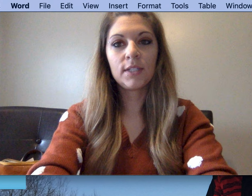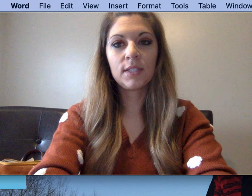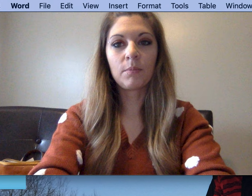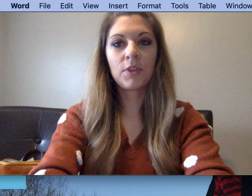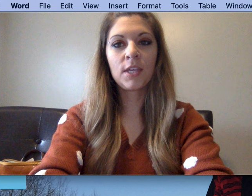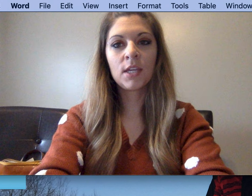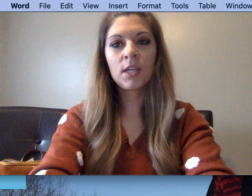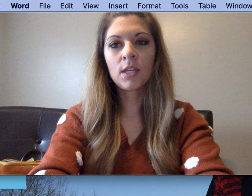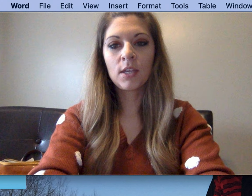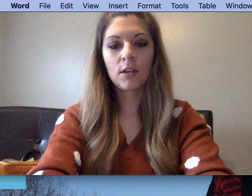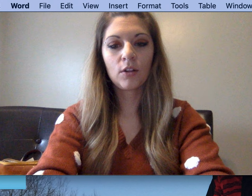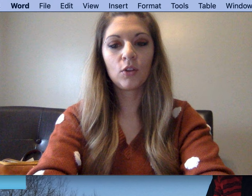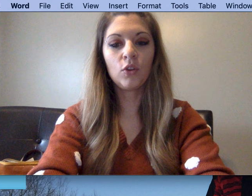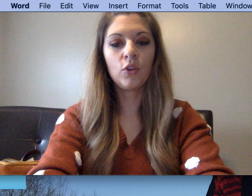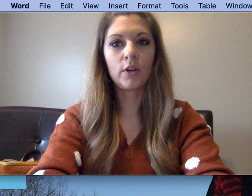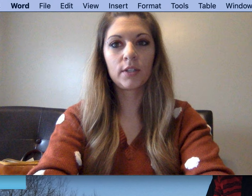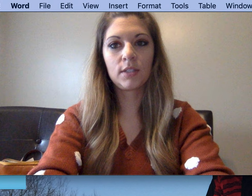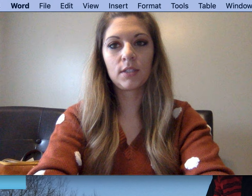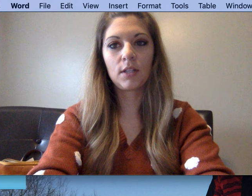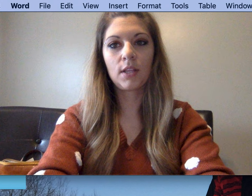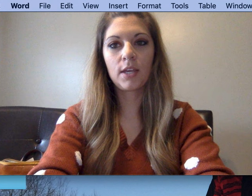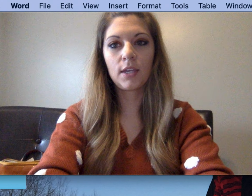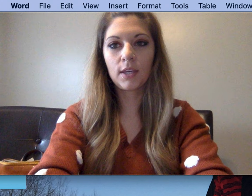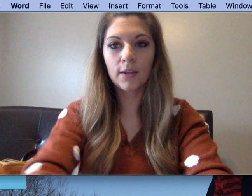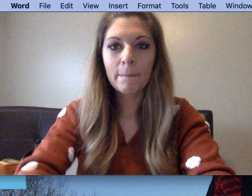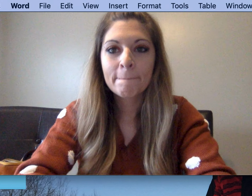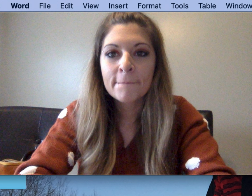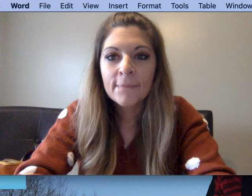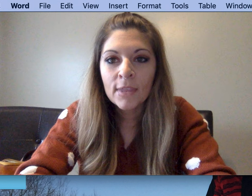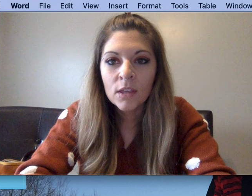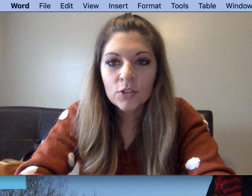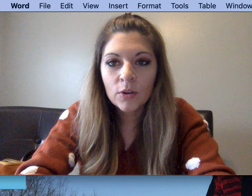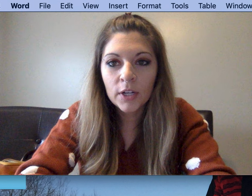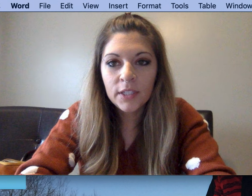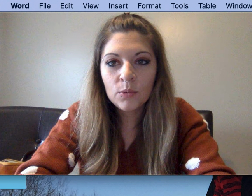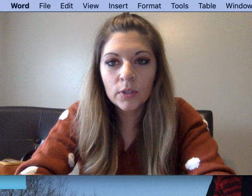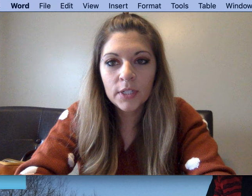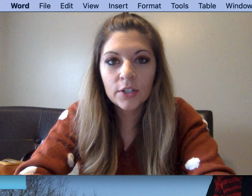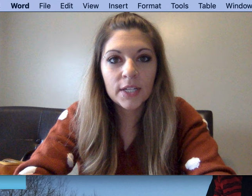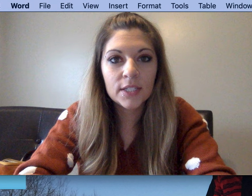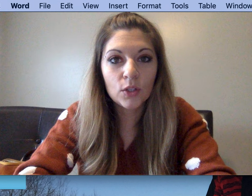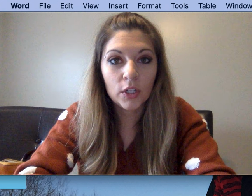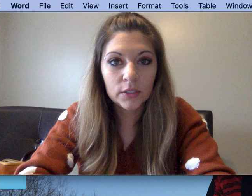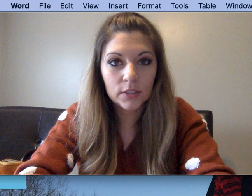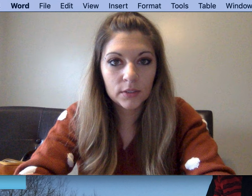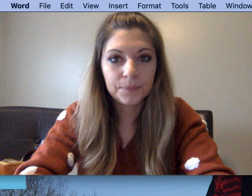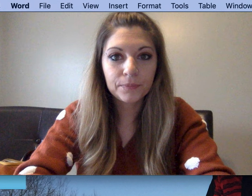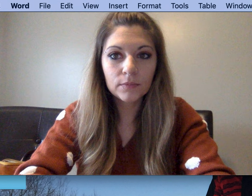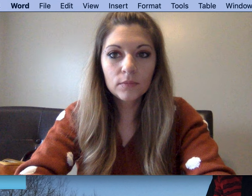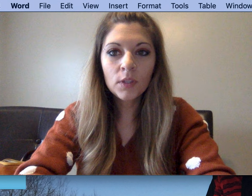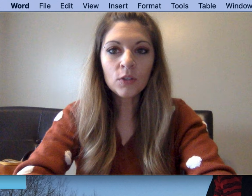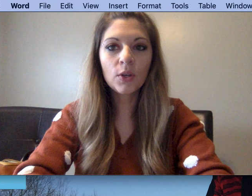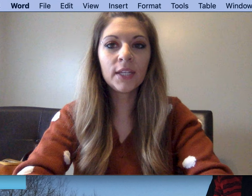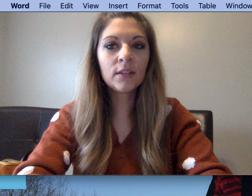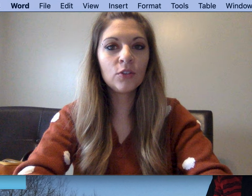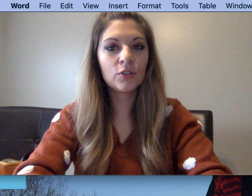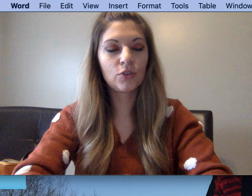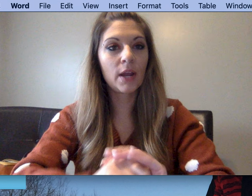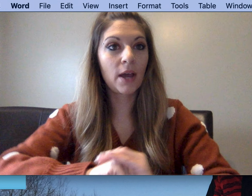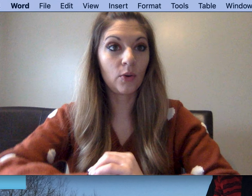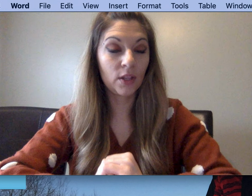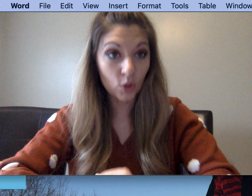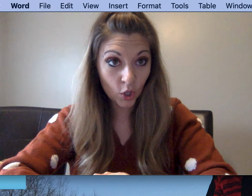what something looks like. So our key word here is looks. So anything